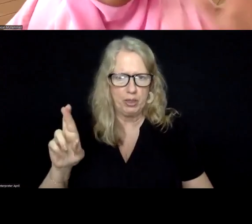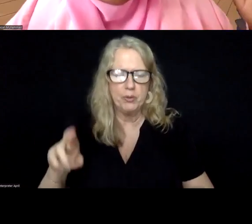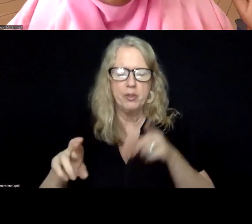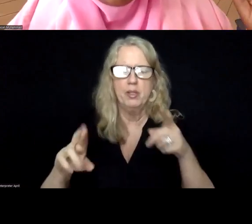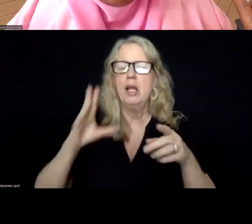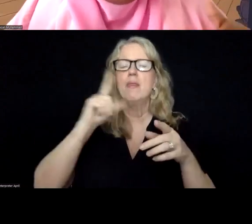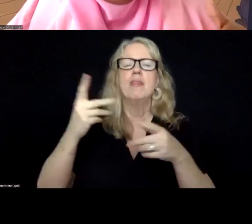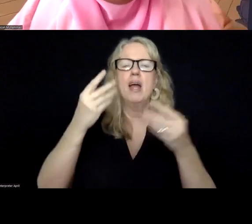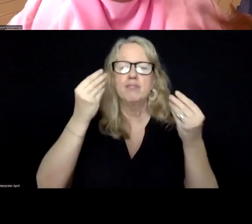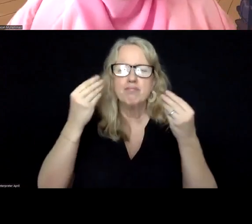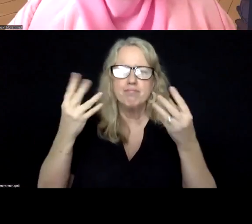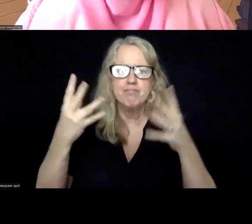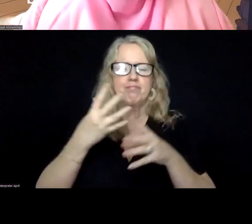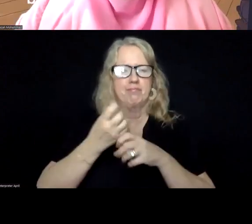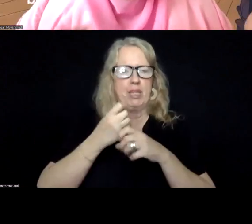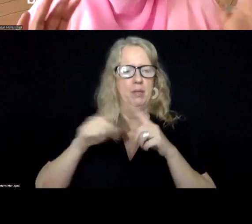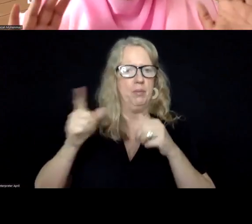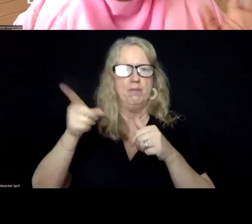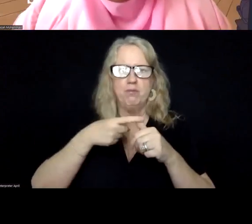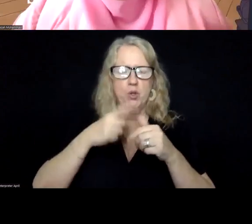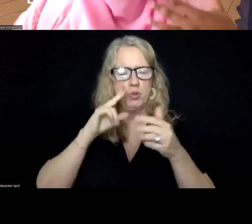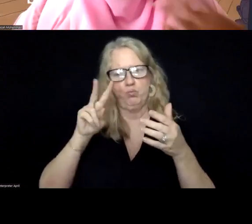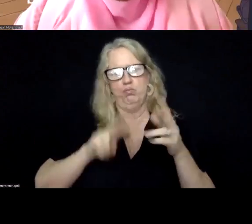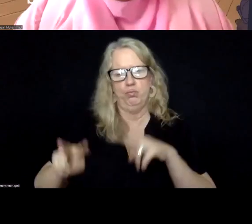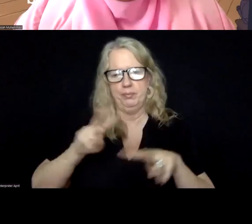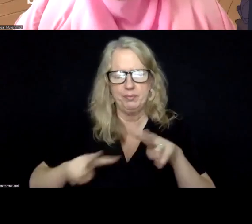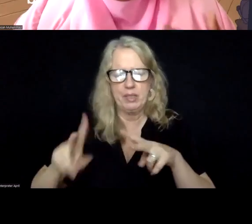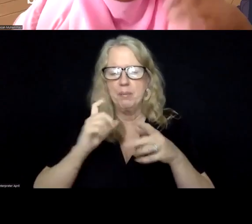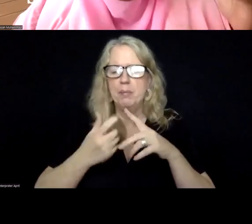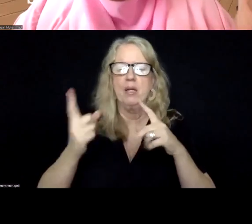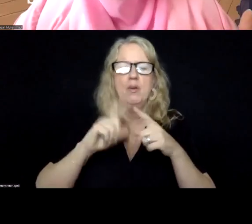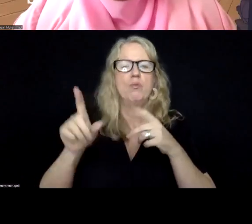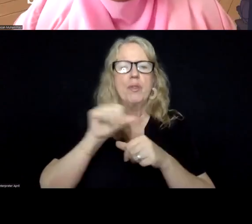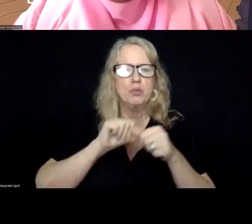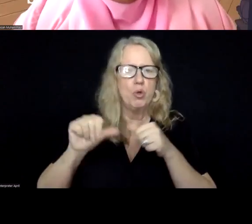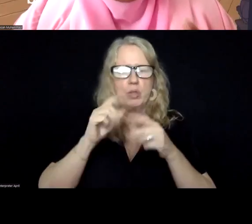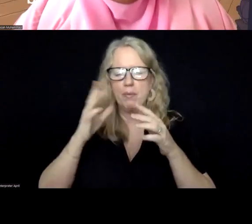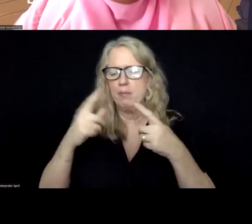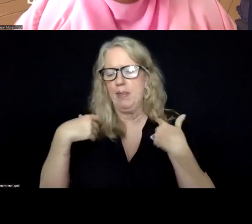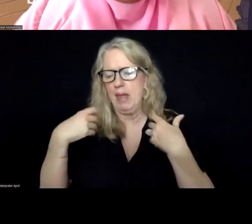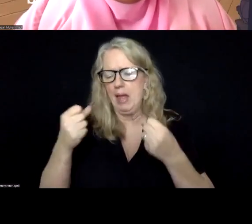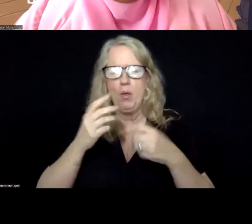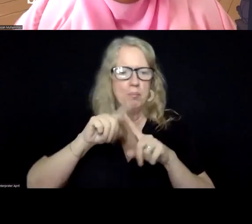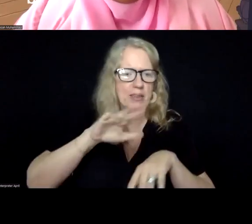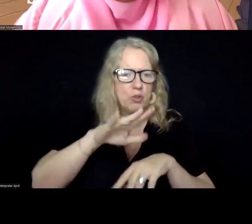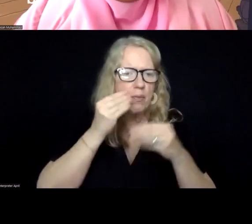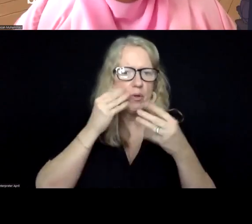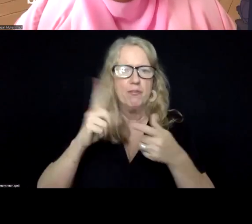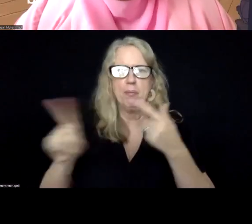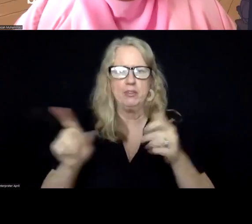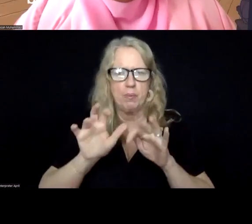this information all up front. So we look at anything from social determinants of health based on the information that they're putting